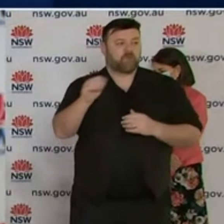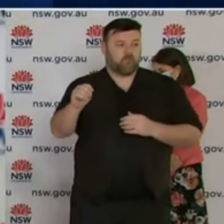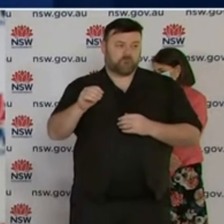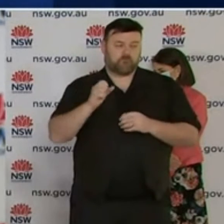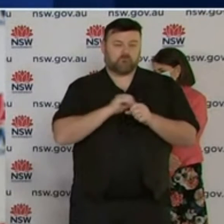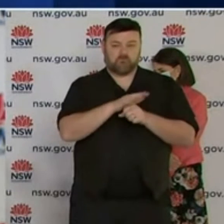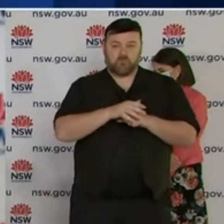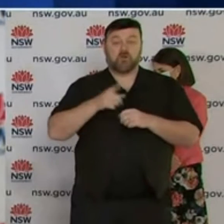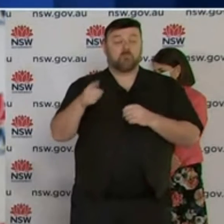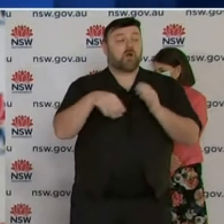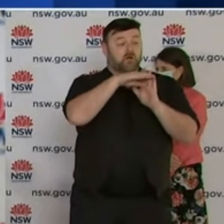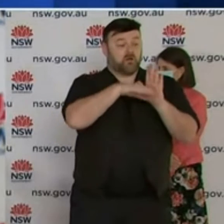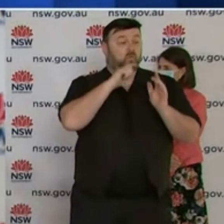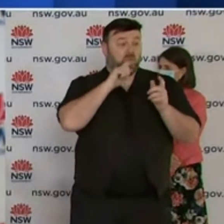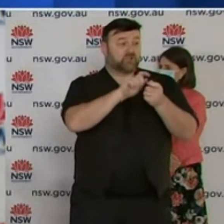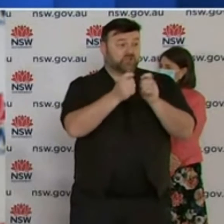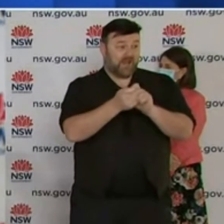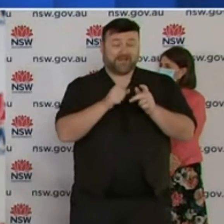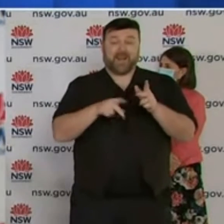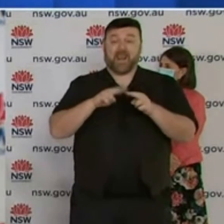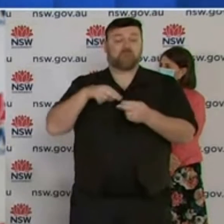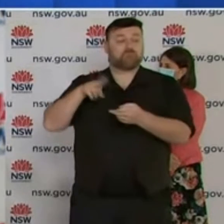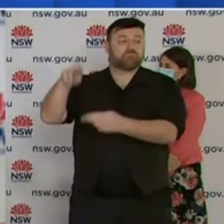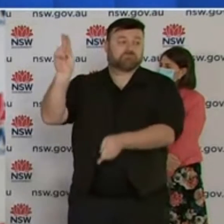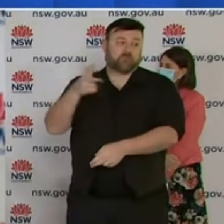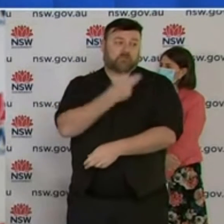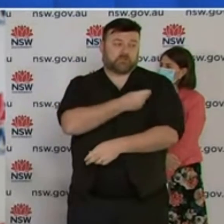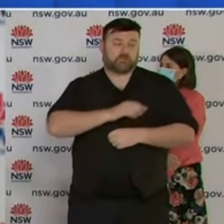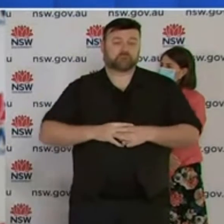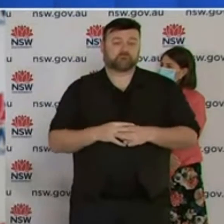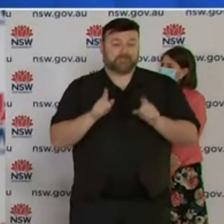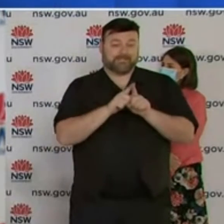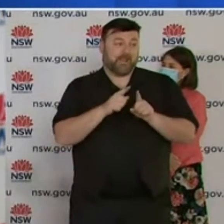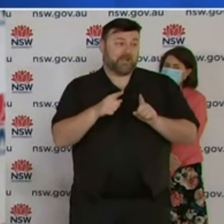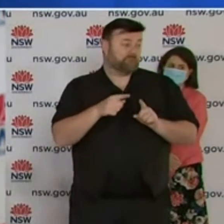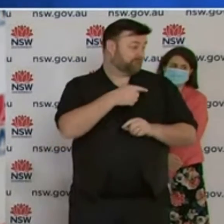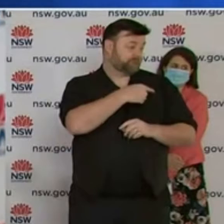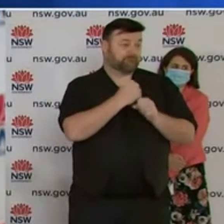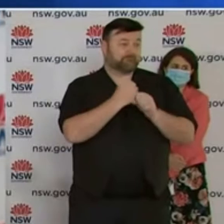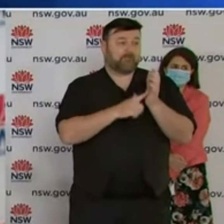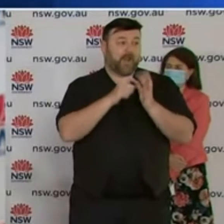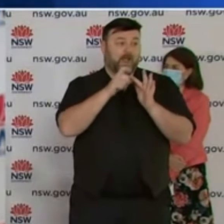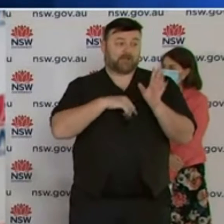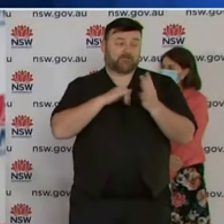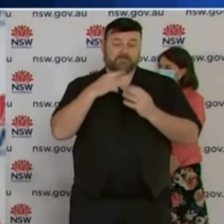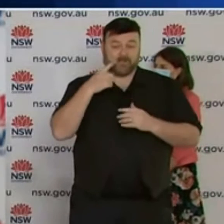as vaccination rates go up, but as the Premier said, it's we need to keep our guard. We've